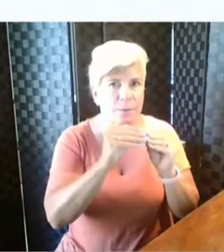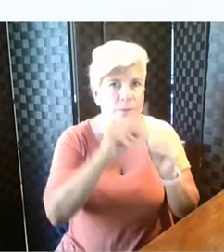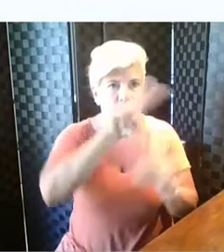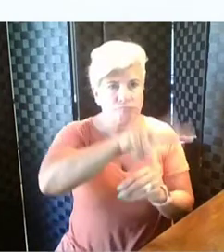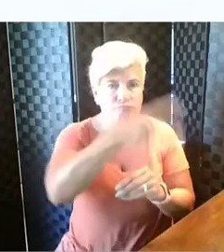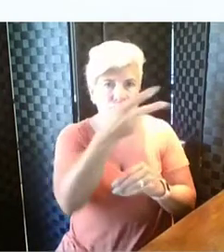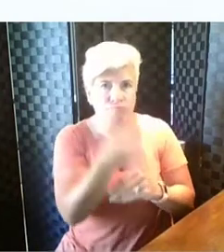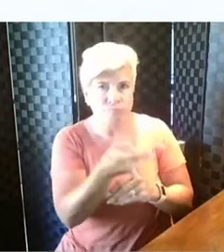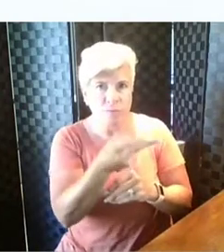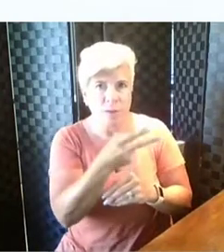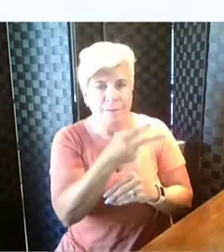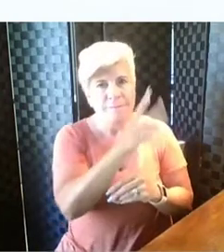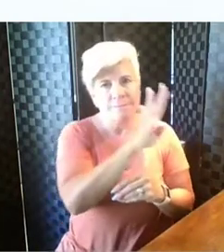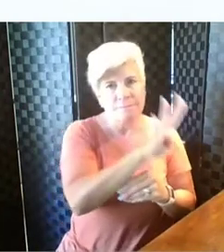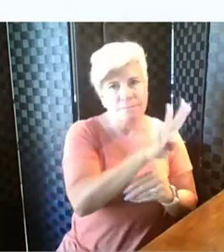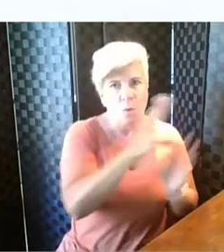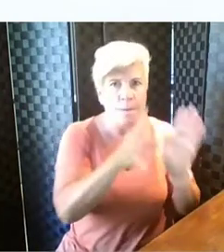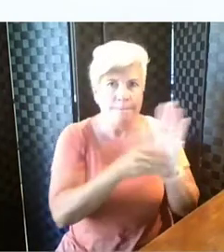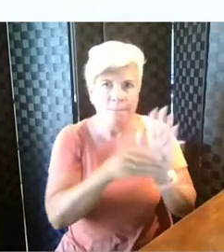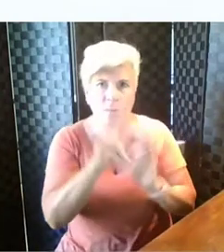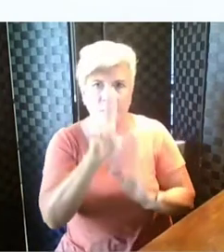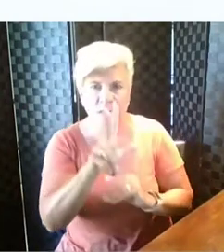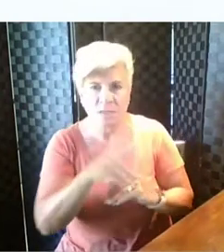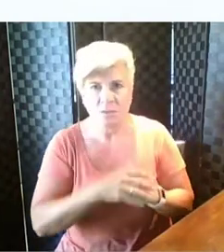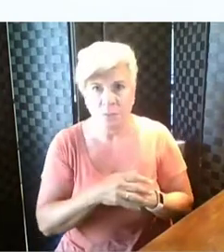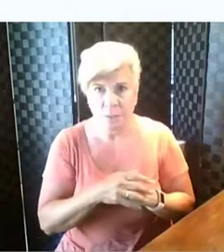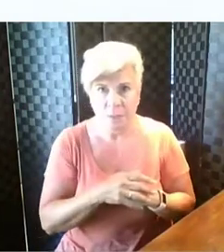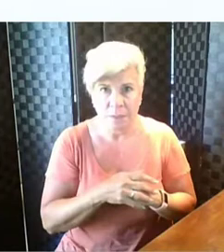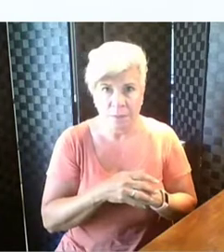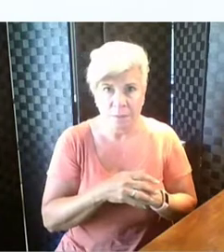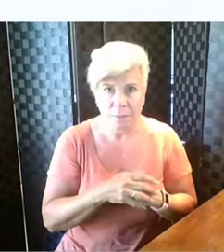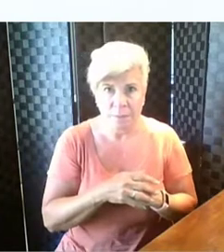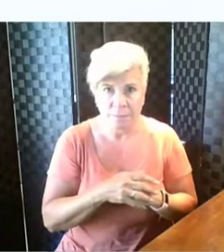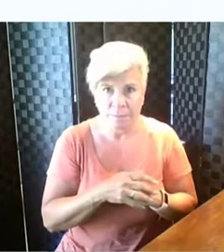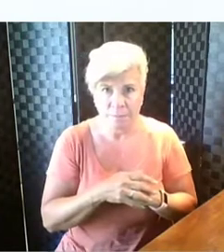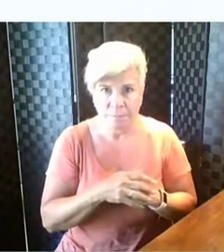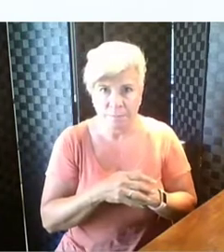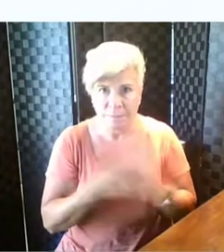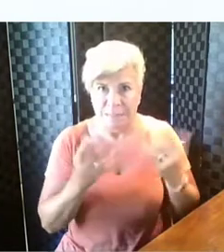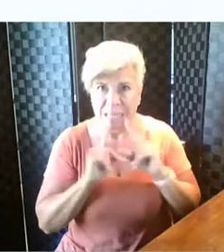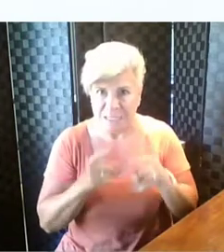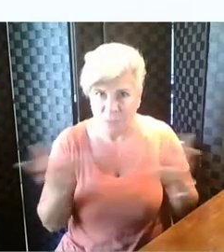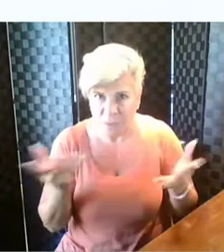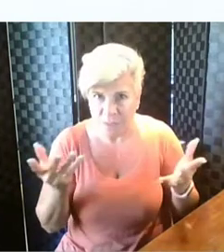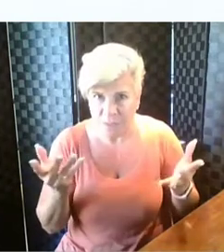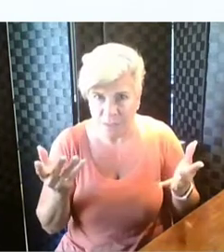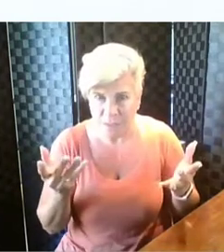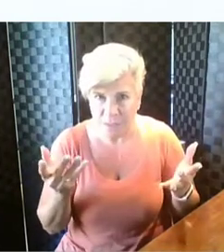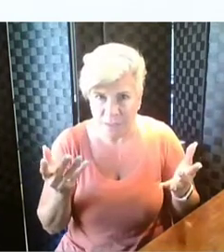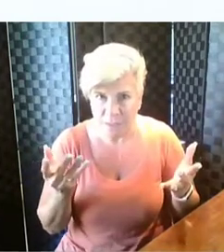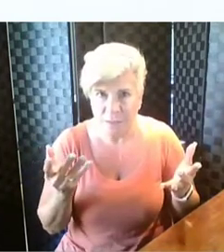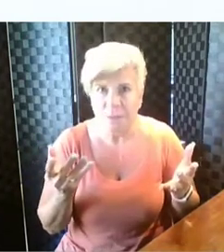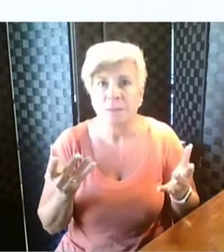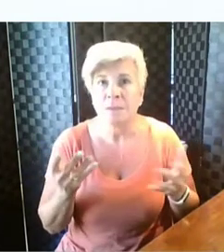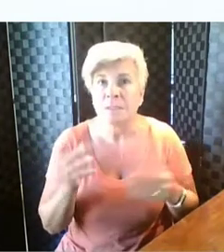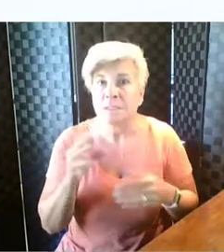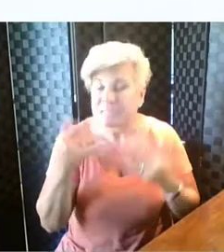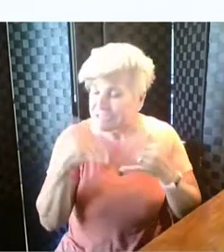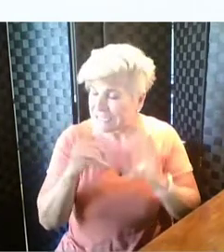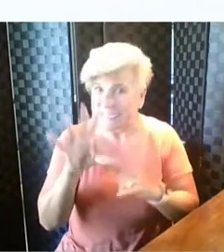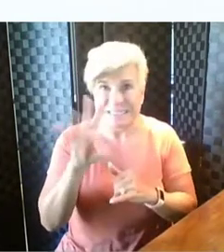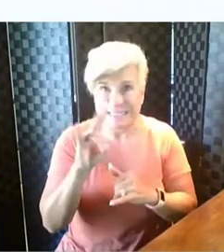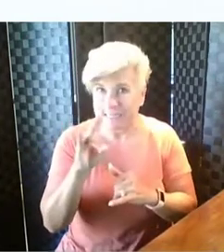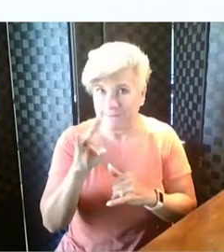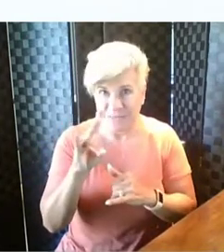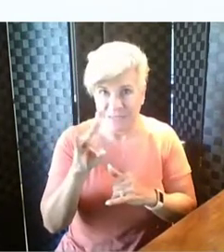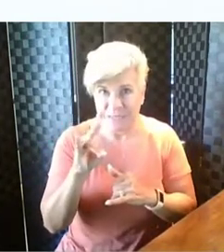of saying 3 plus 4, what if I said 4 plus 3? Now what's the answer? Right, it's still